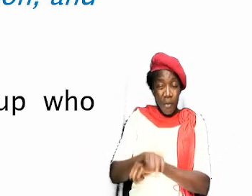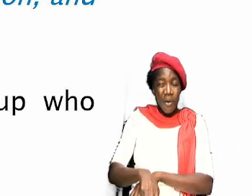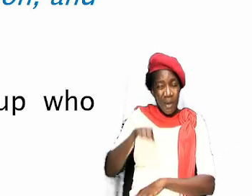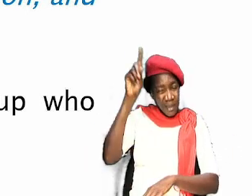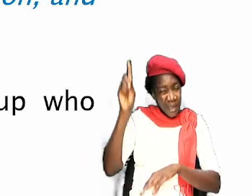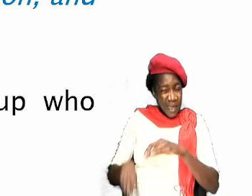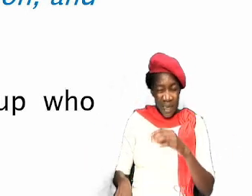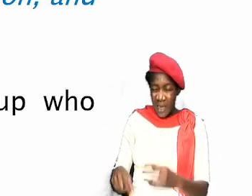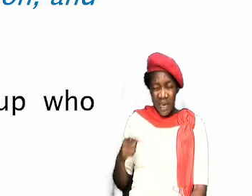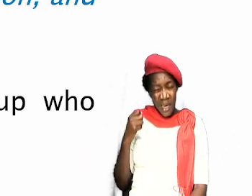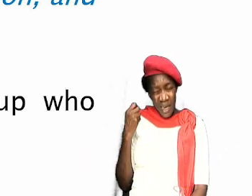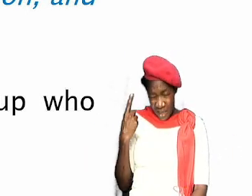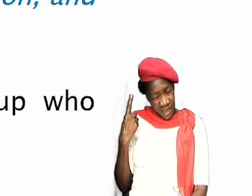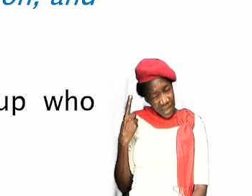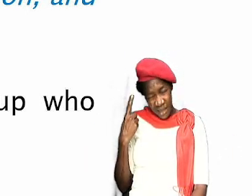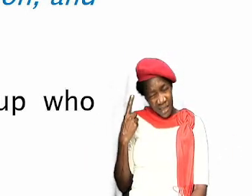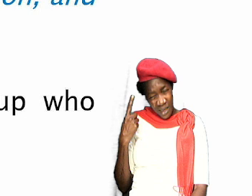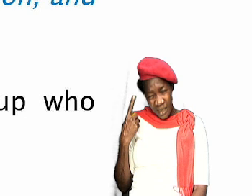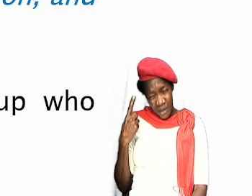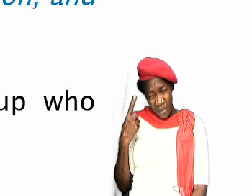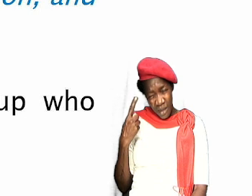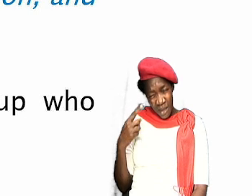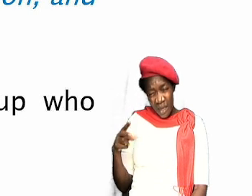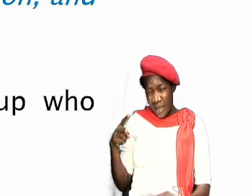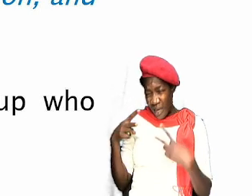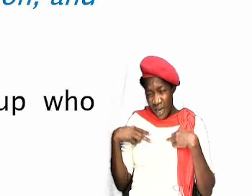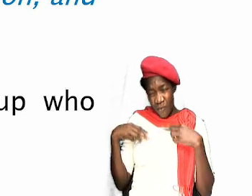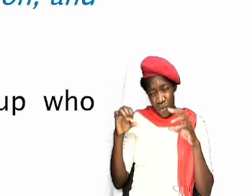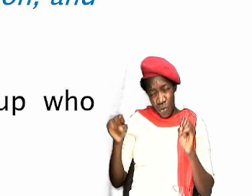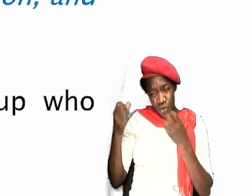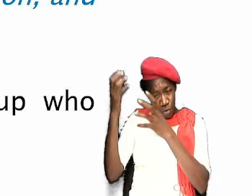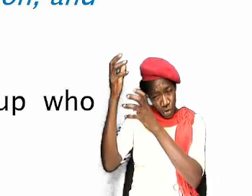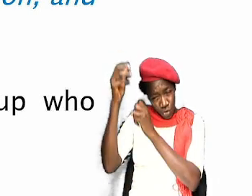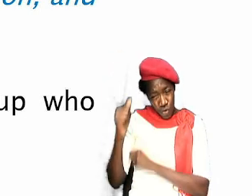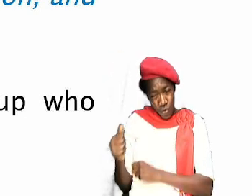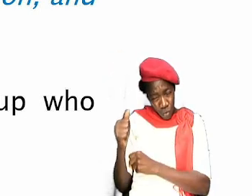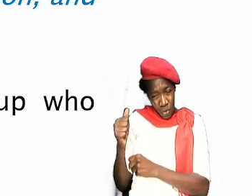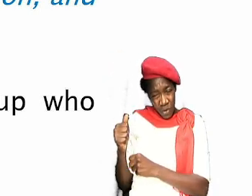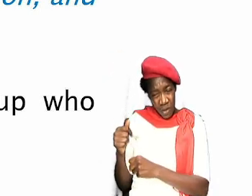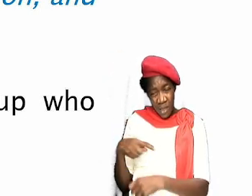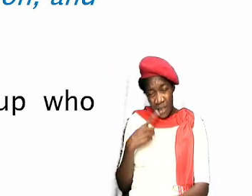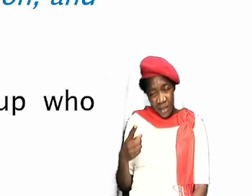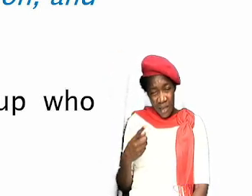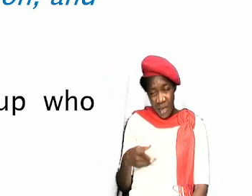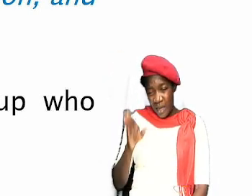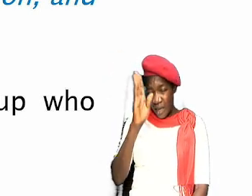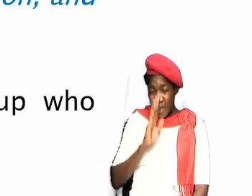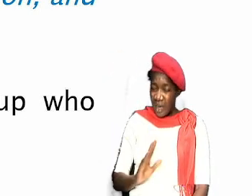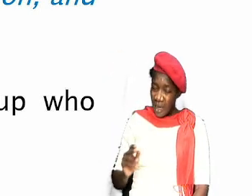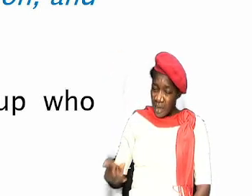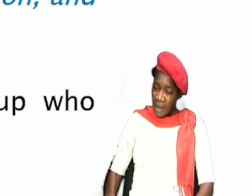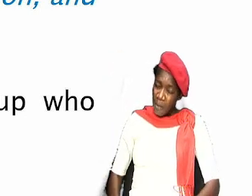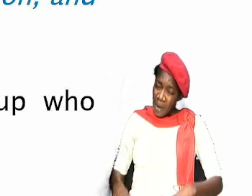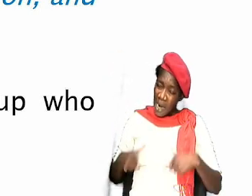him. You have to just trust him and just say, look here, you know, God, my life is in your